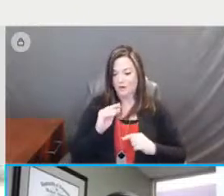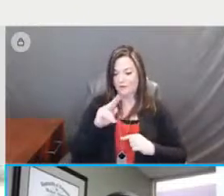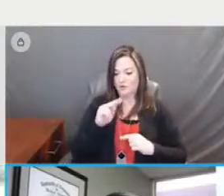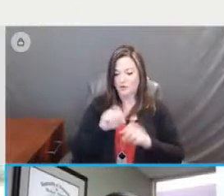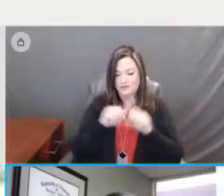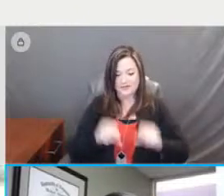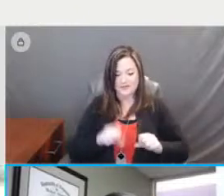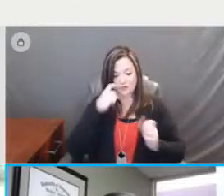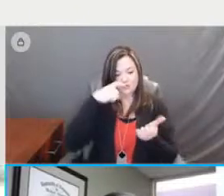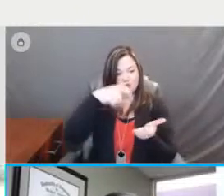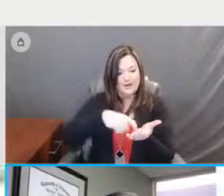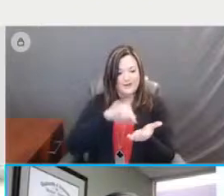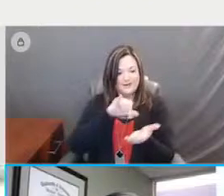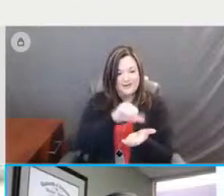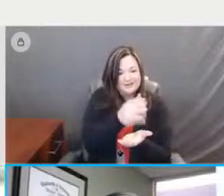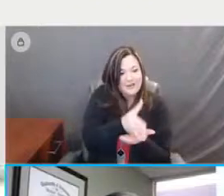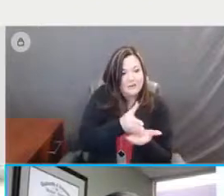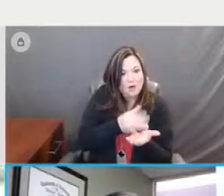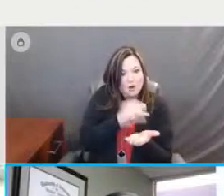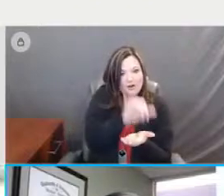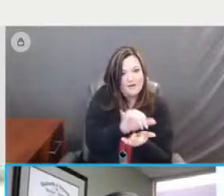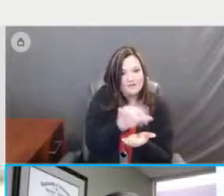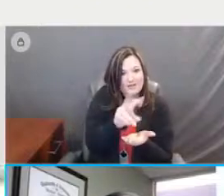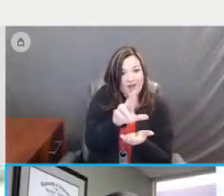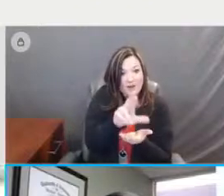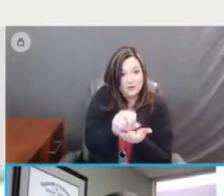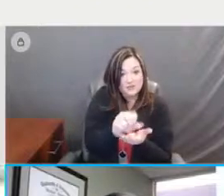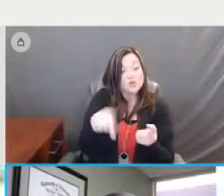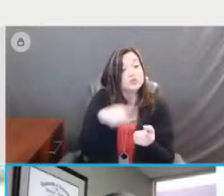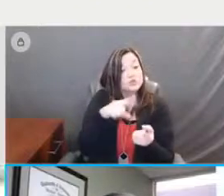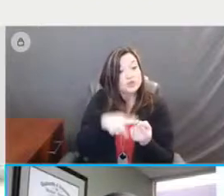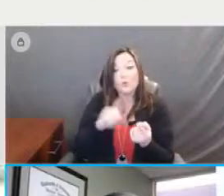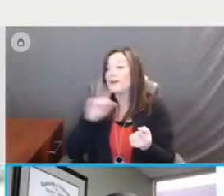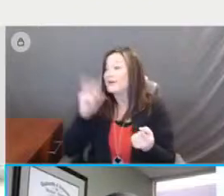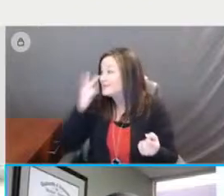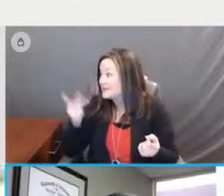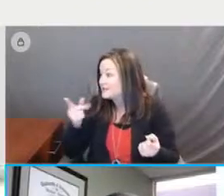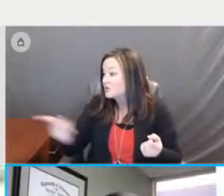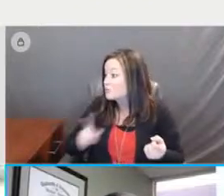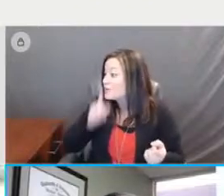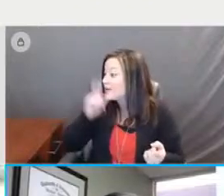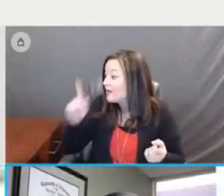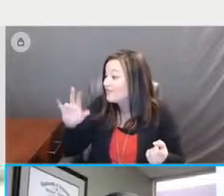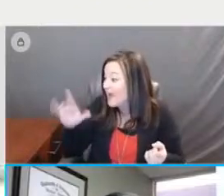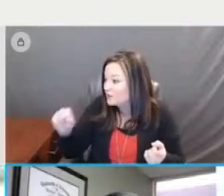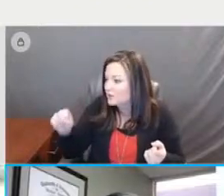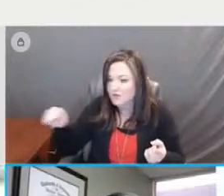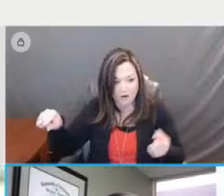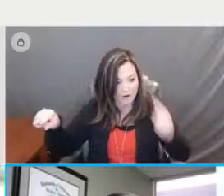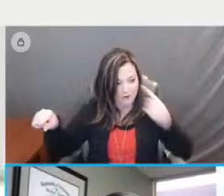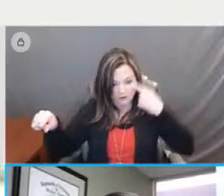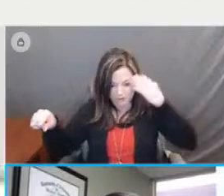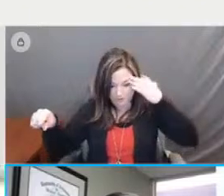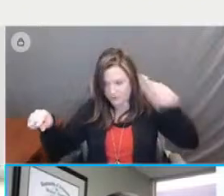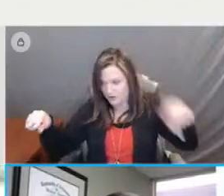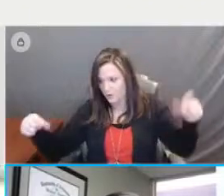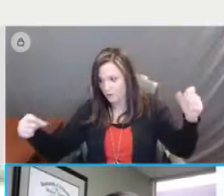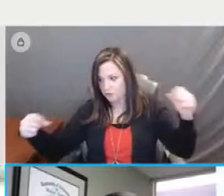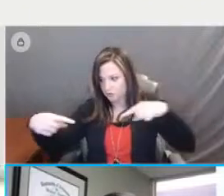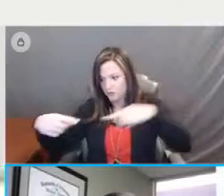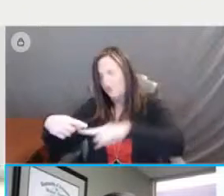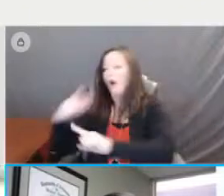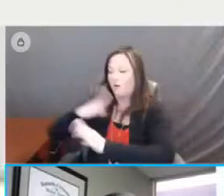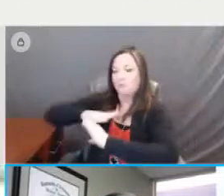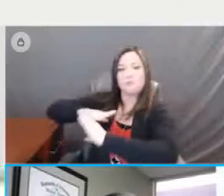virus so that when it encounters the full virus, it knows how to fight it off and prevent people from becoming